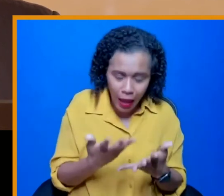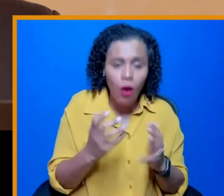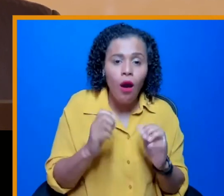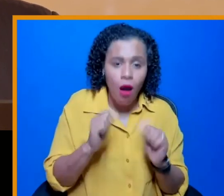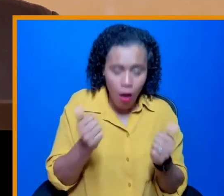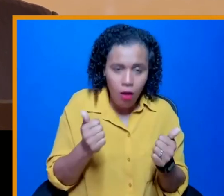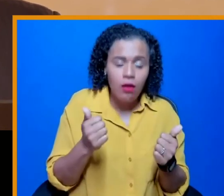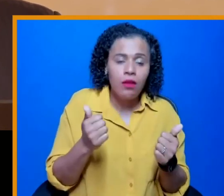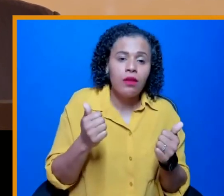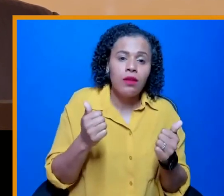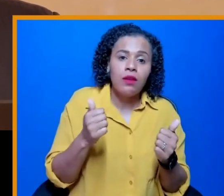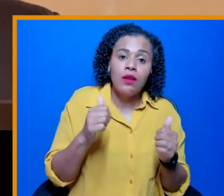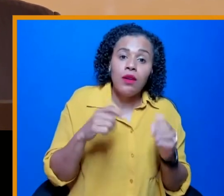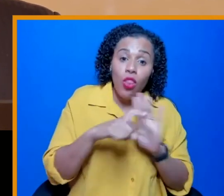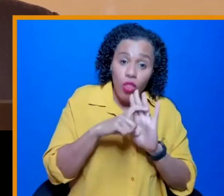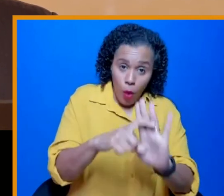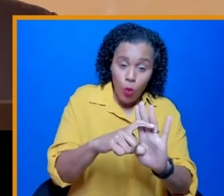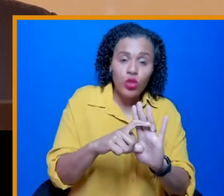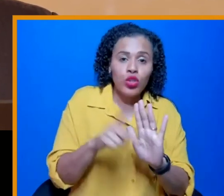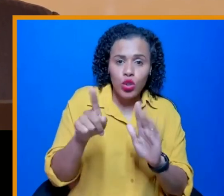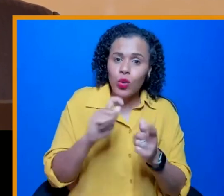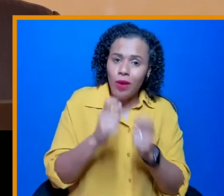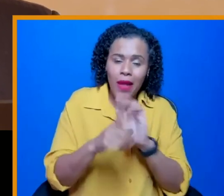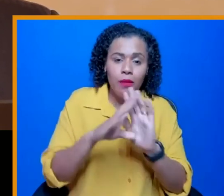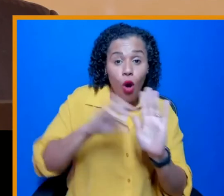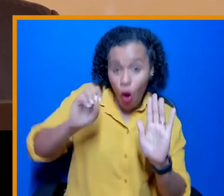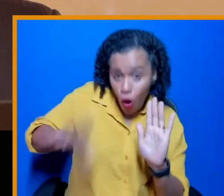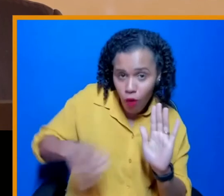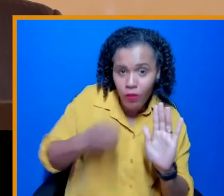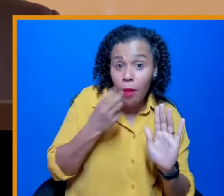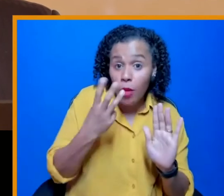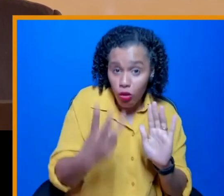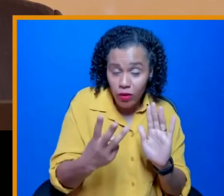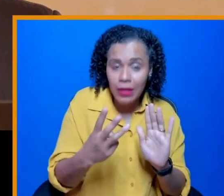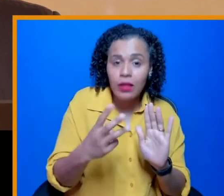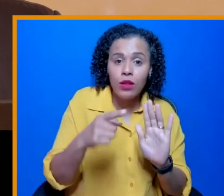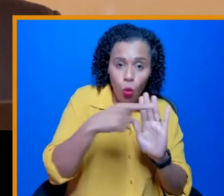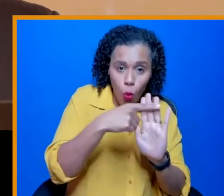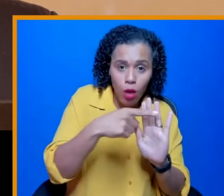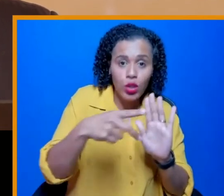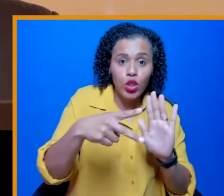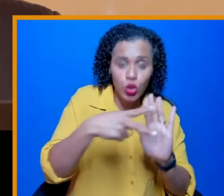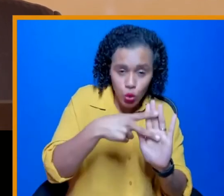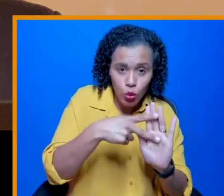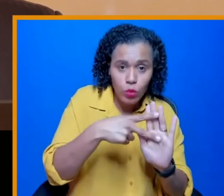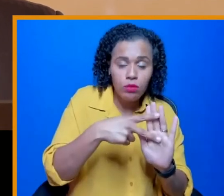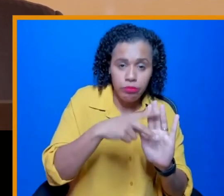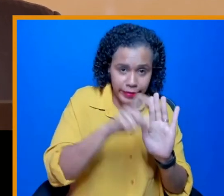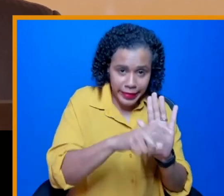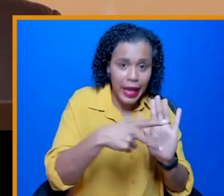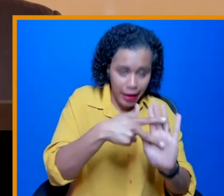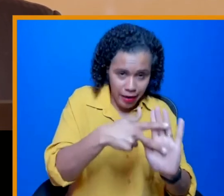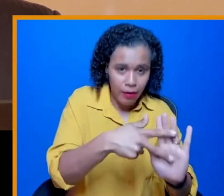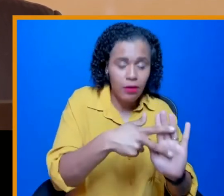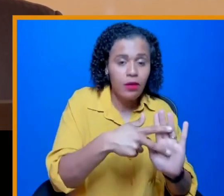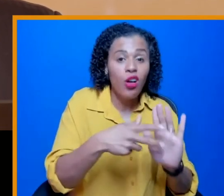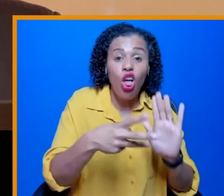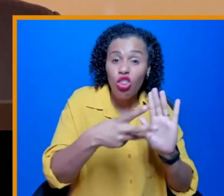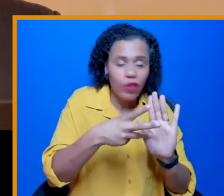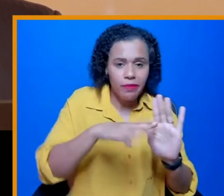motion as you have amended it correctly, with amendments 1 and 2 made to it, but